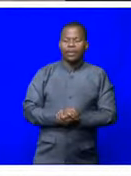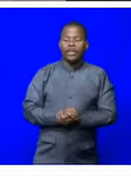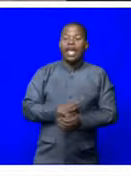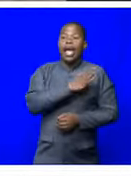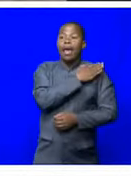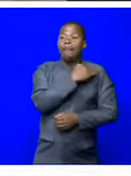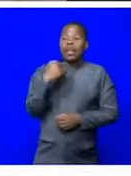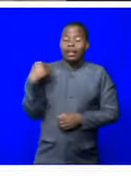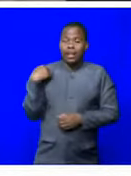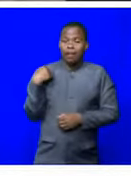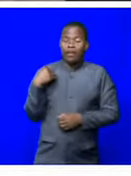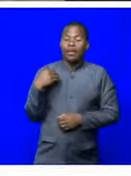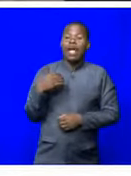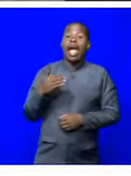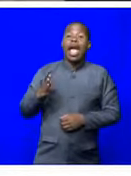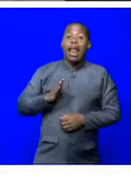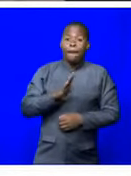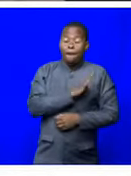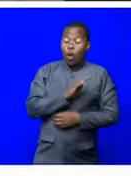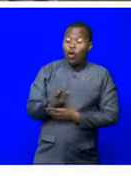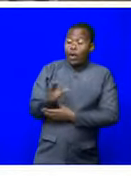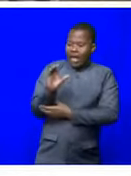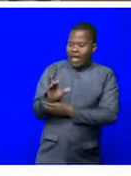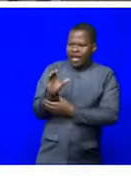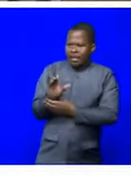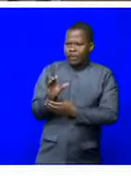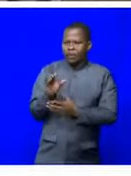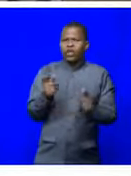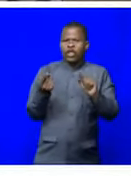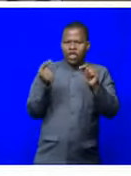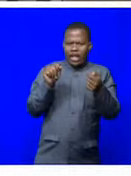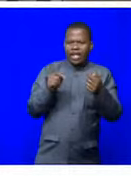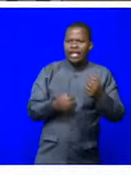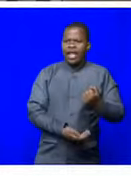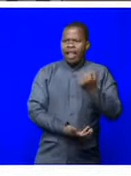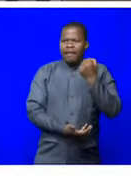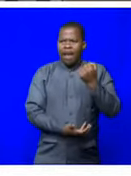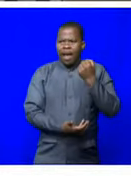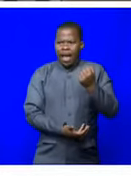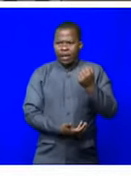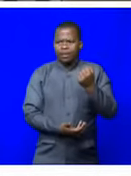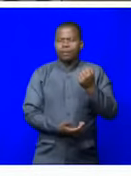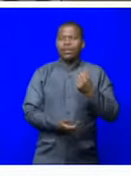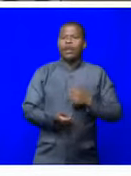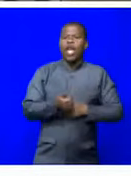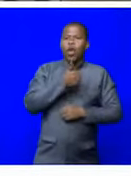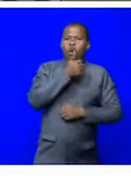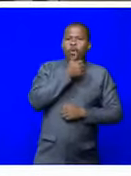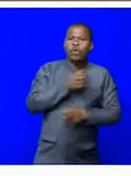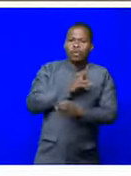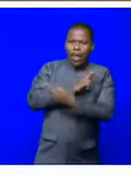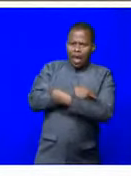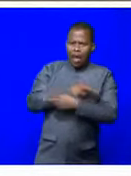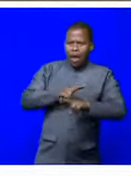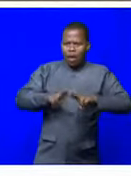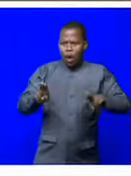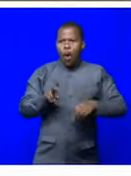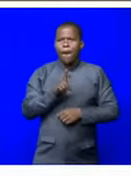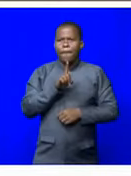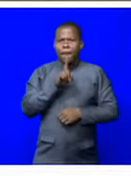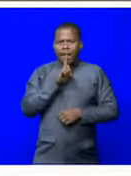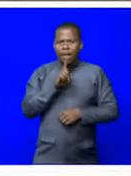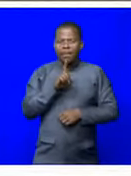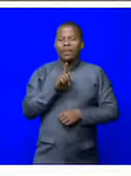icelele libandla kuthi lisebenze indzaba yokushintshwa kwalesikhwama kuthi sibe sikhwama semhlala phasi. Ibhodi